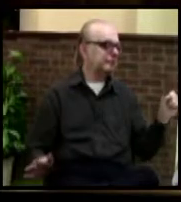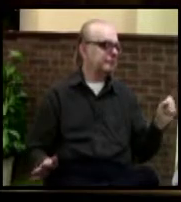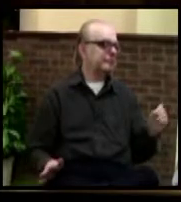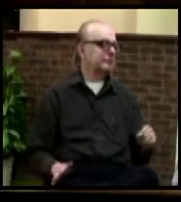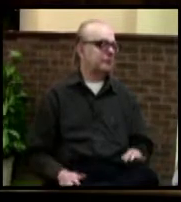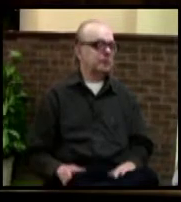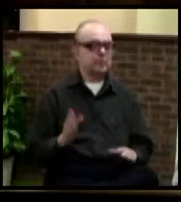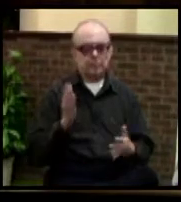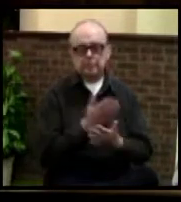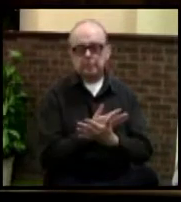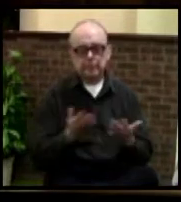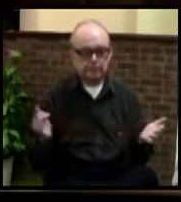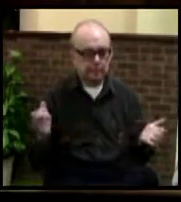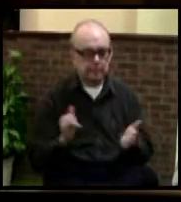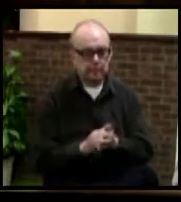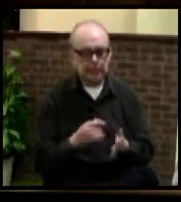wholeheartedly.